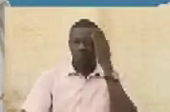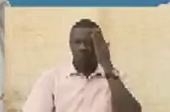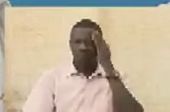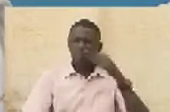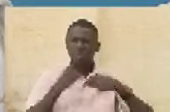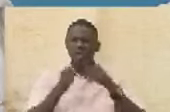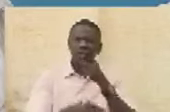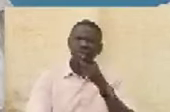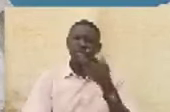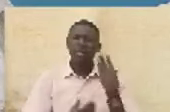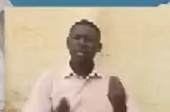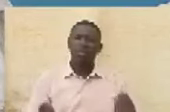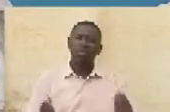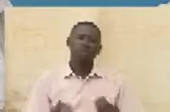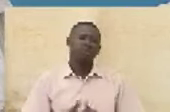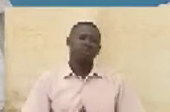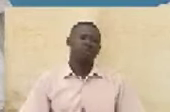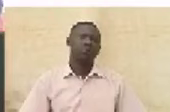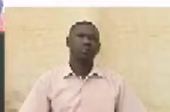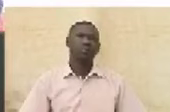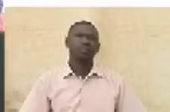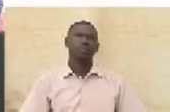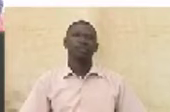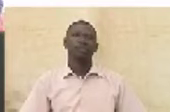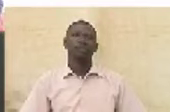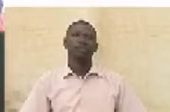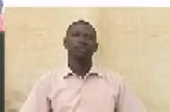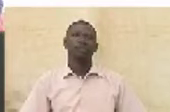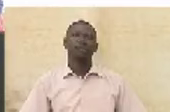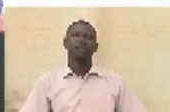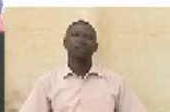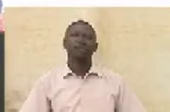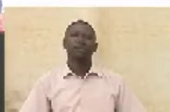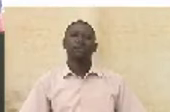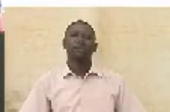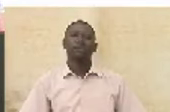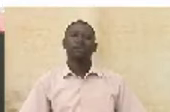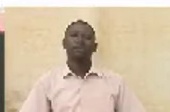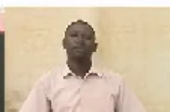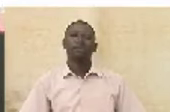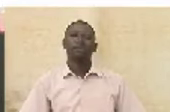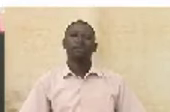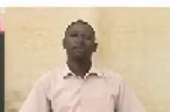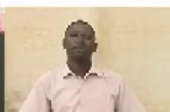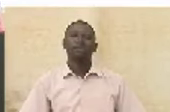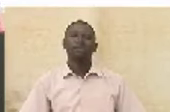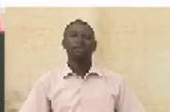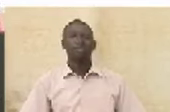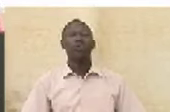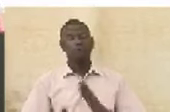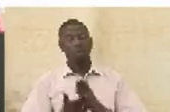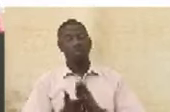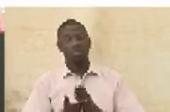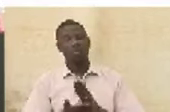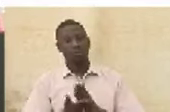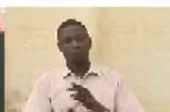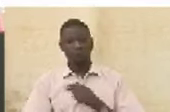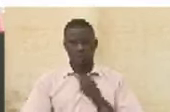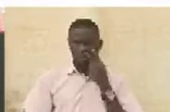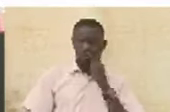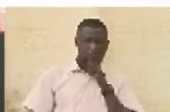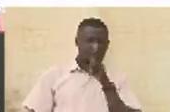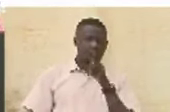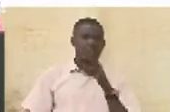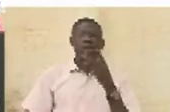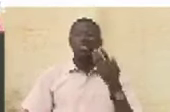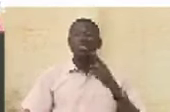nyi lon nyaadi le. Ah, dere nyi yele nyi ko mo kina ndrom woni to lafuto ka takilo wati. Well, we saw them. The moment this